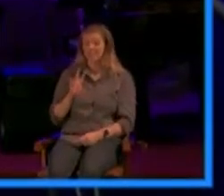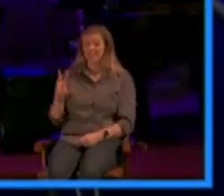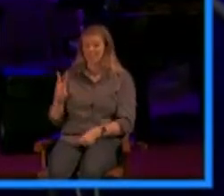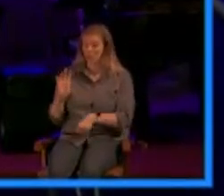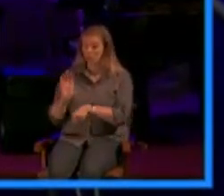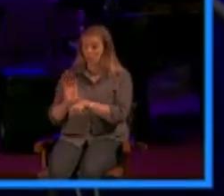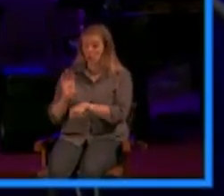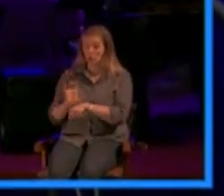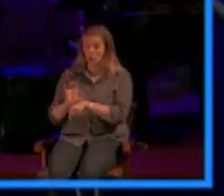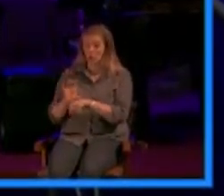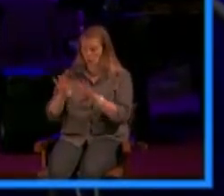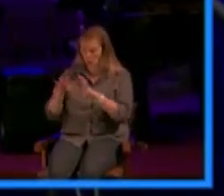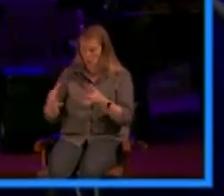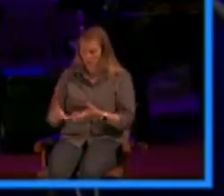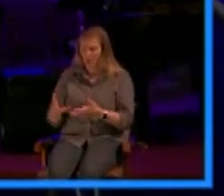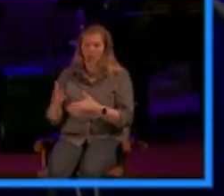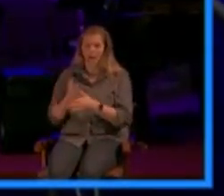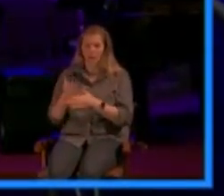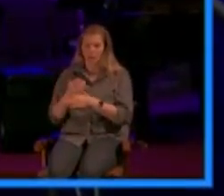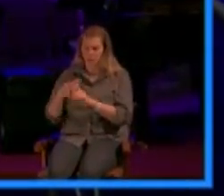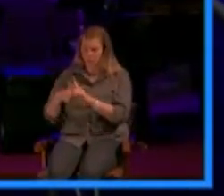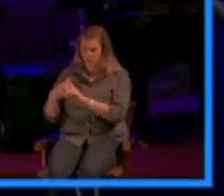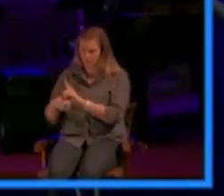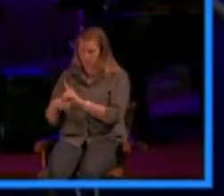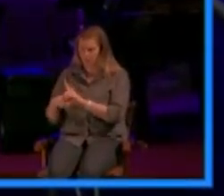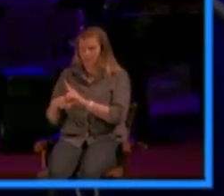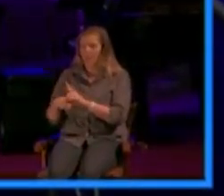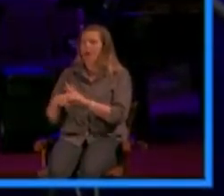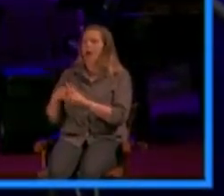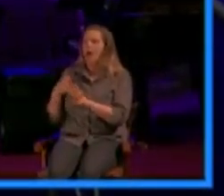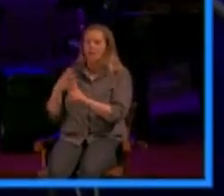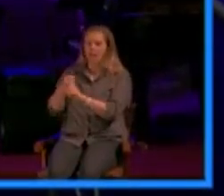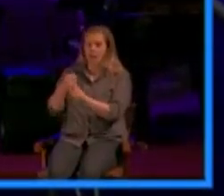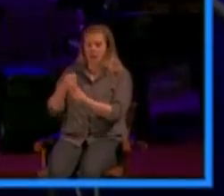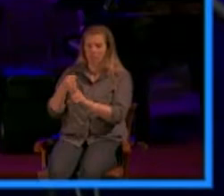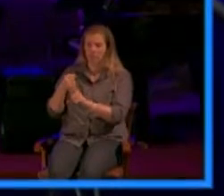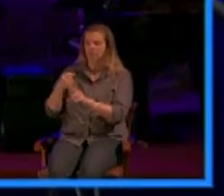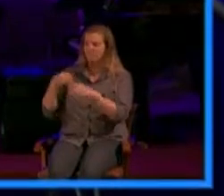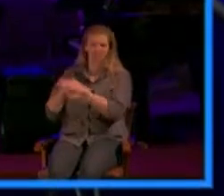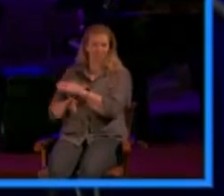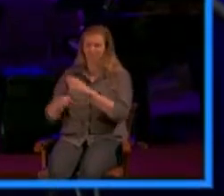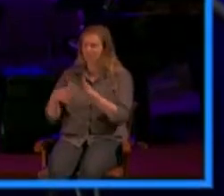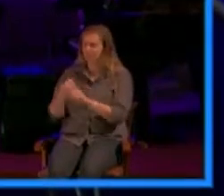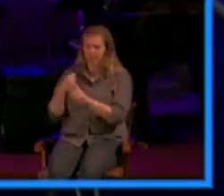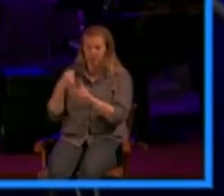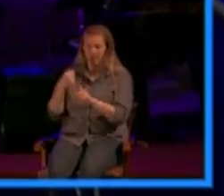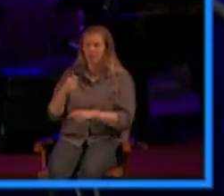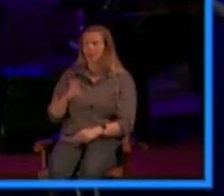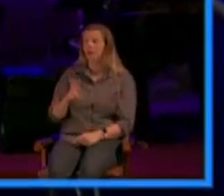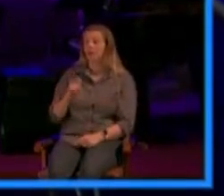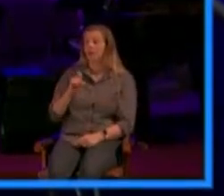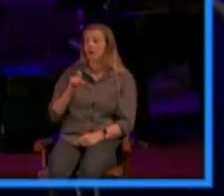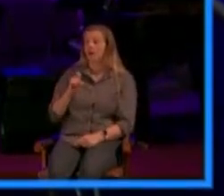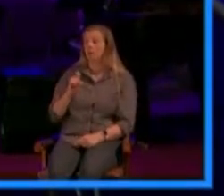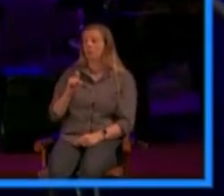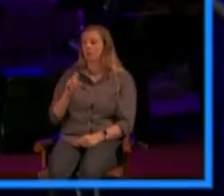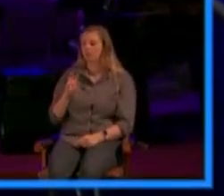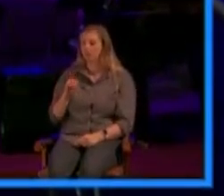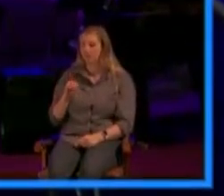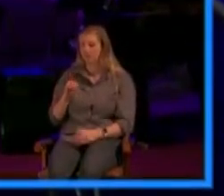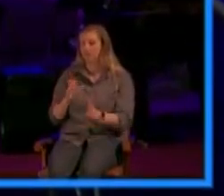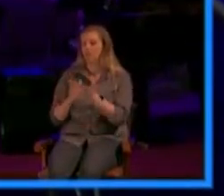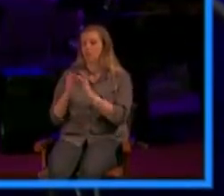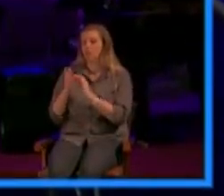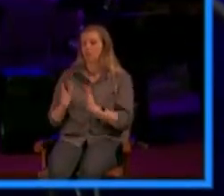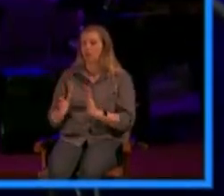per average on every month are attacked. And 160 Christians monthly are detained without trial and